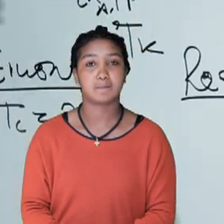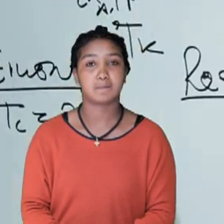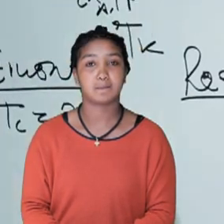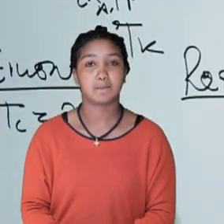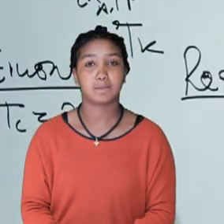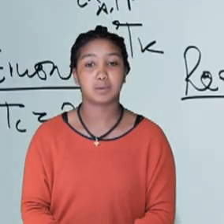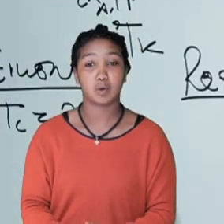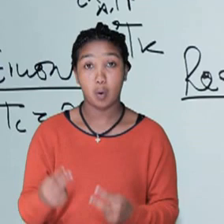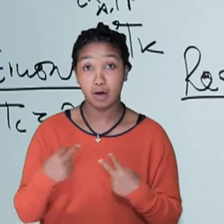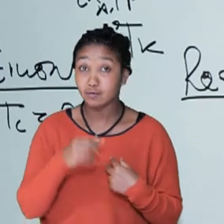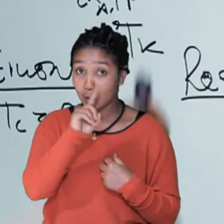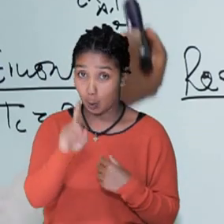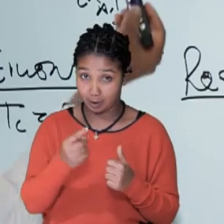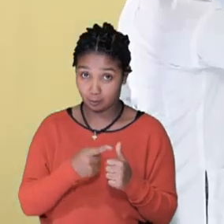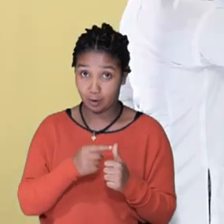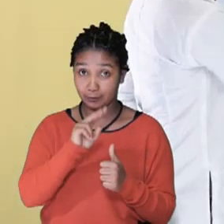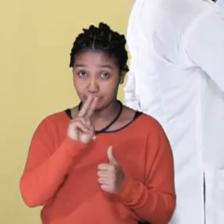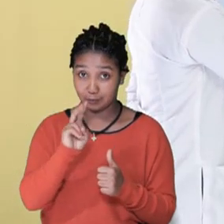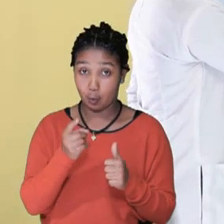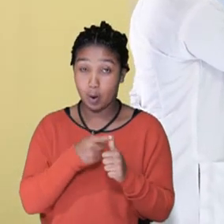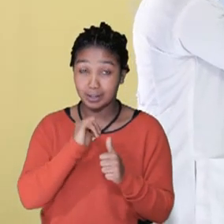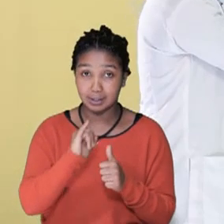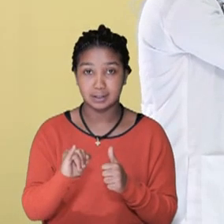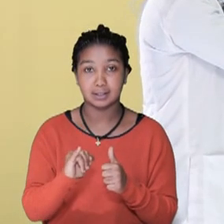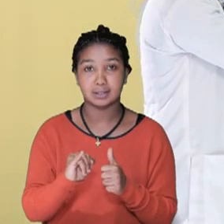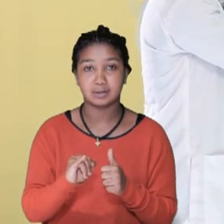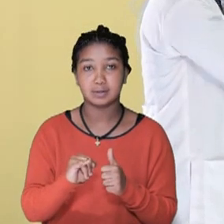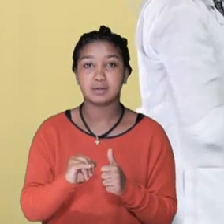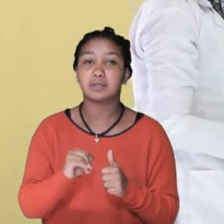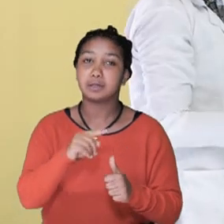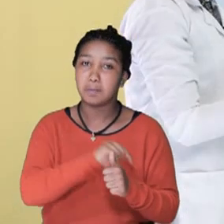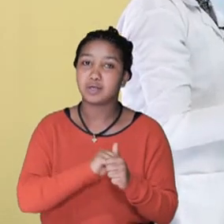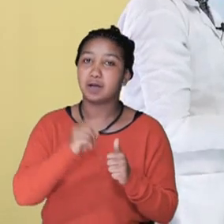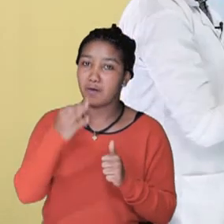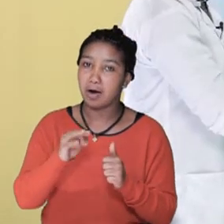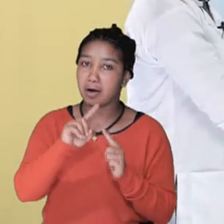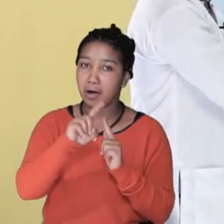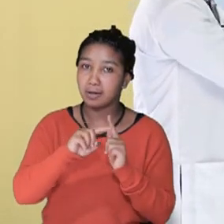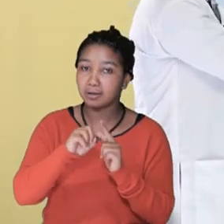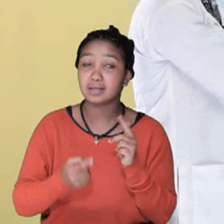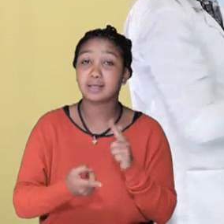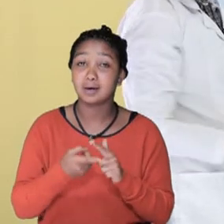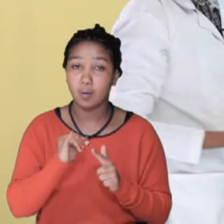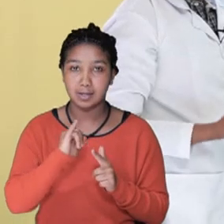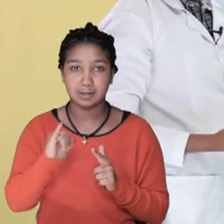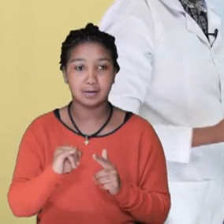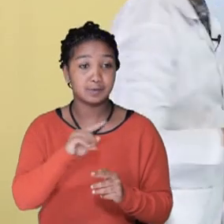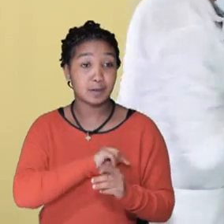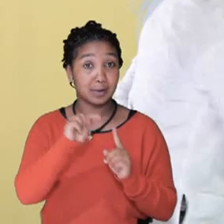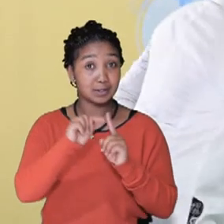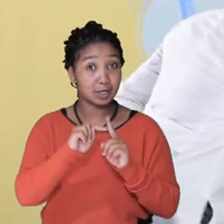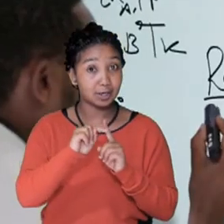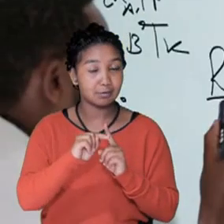we have two requirements here. One is temperature in Fahrenheit and the other one is temperature in